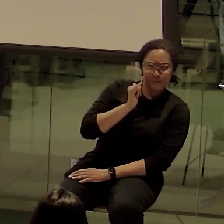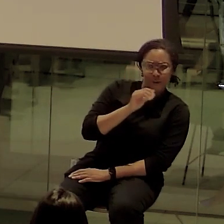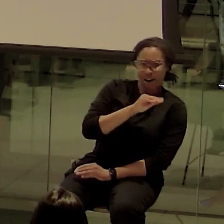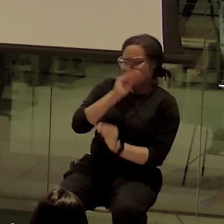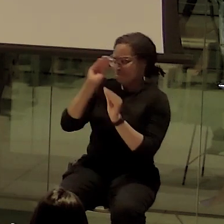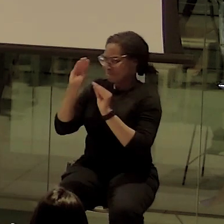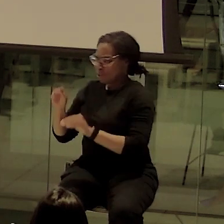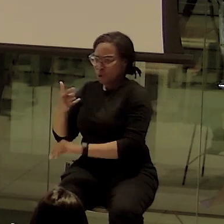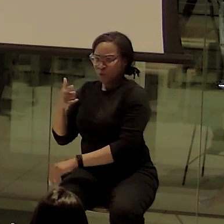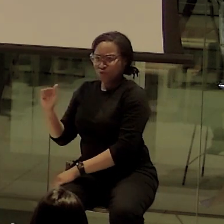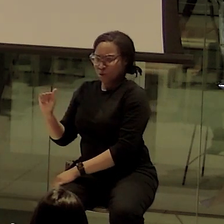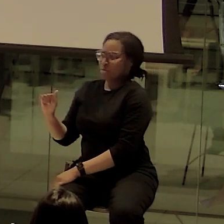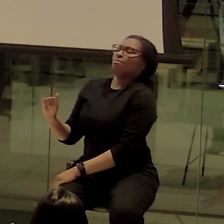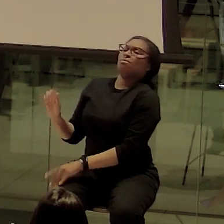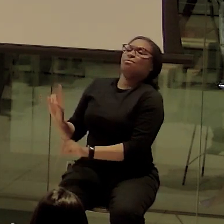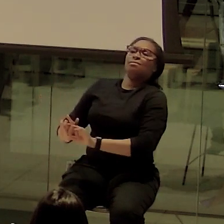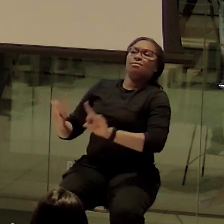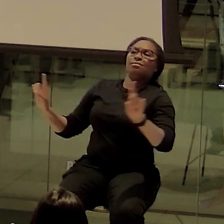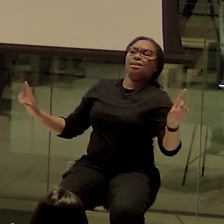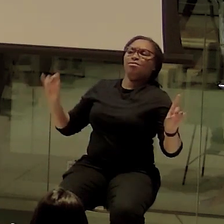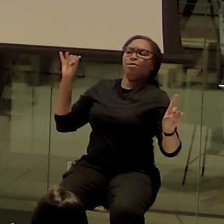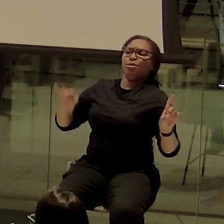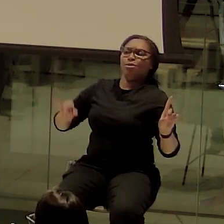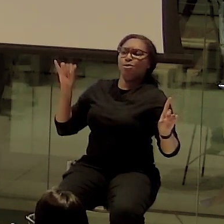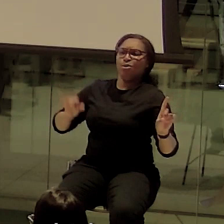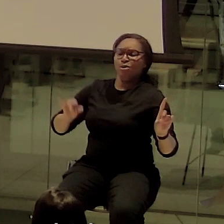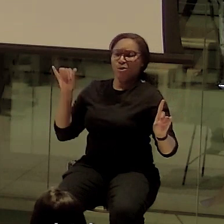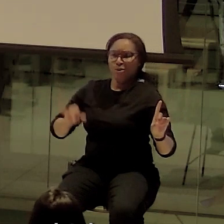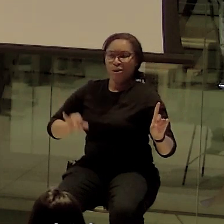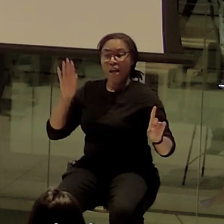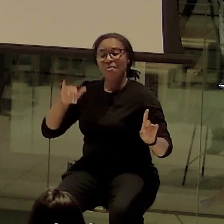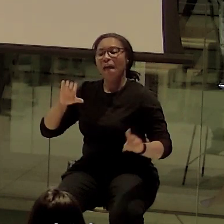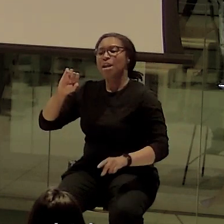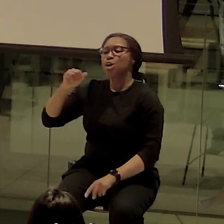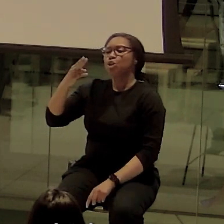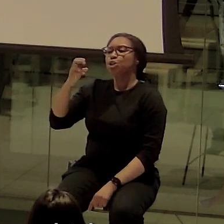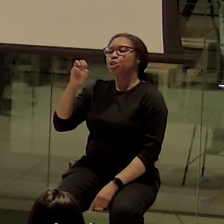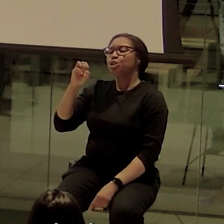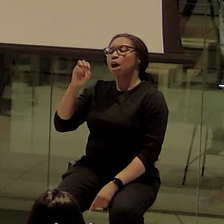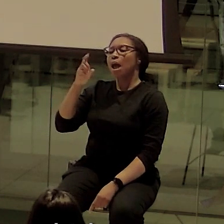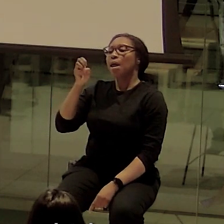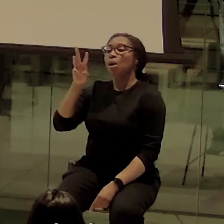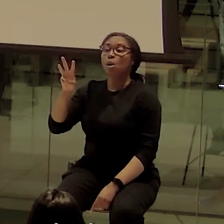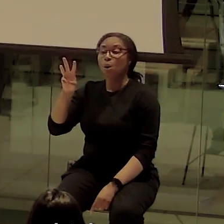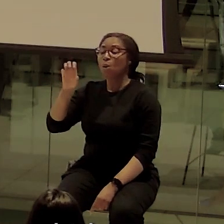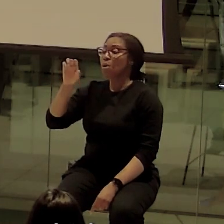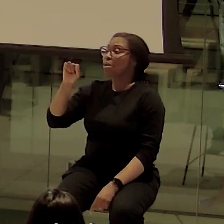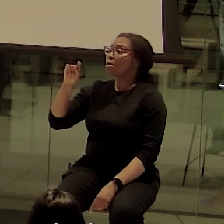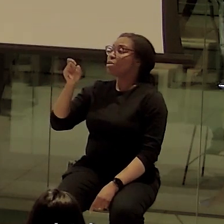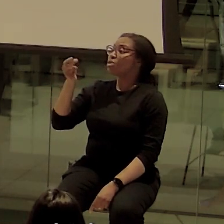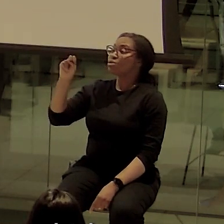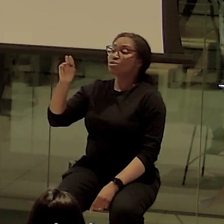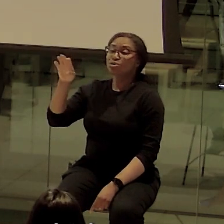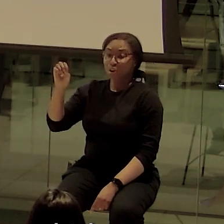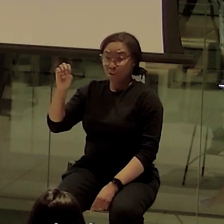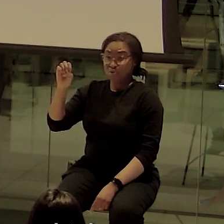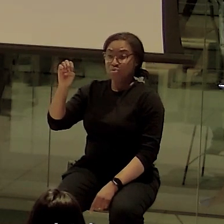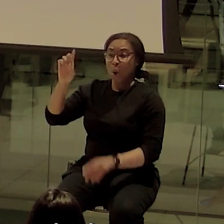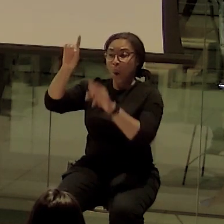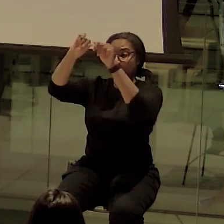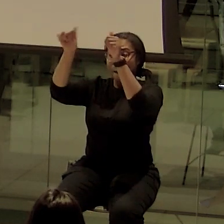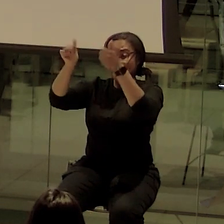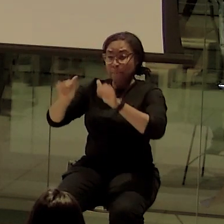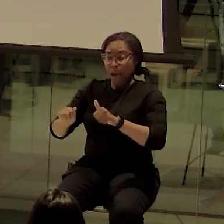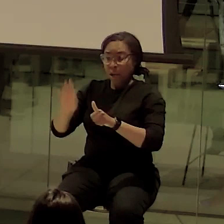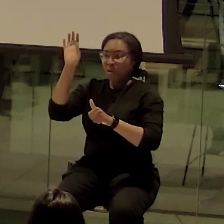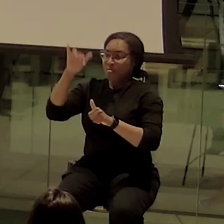Stockton, California. And she lived under the shadow of Stone Mountain, which is a Confederate monument, which you'll see echoes in a lot of her